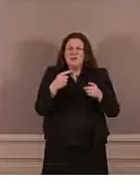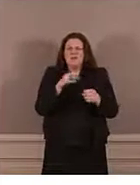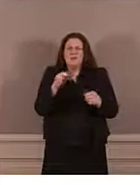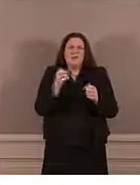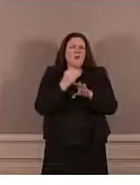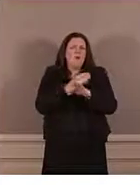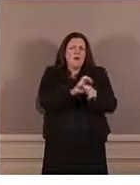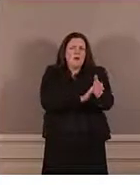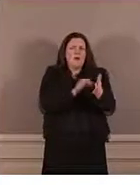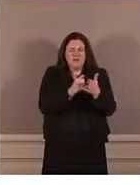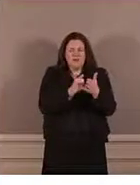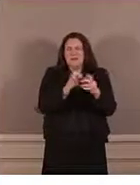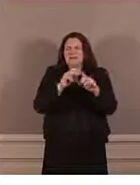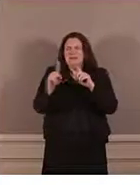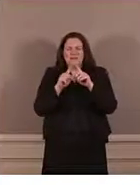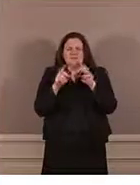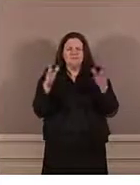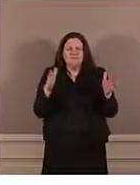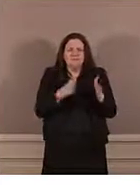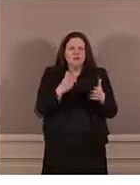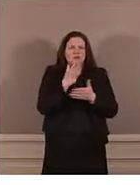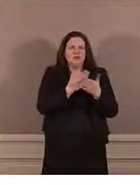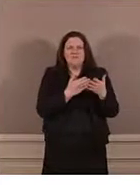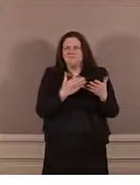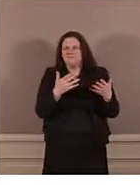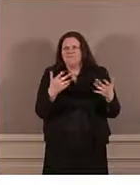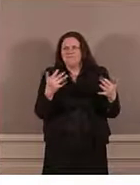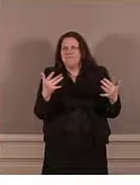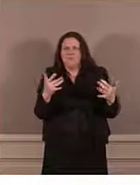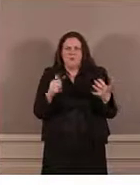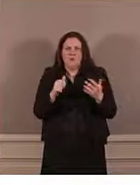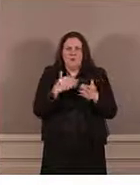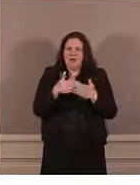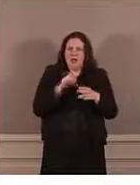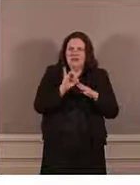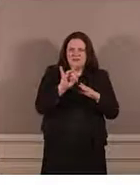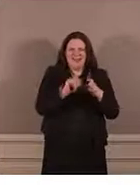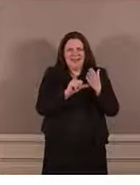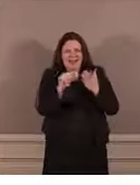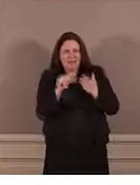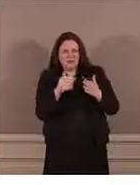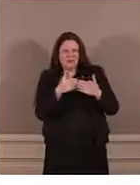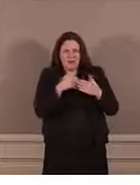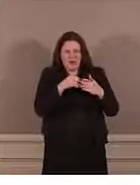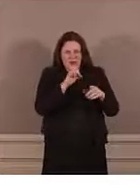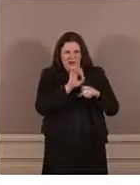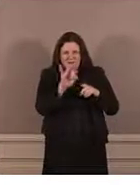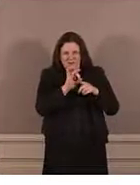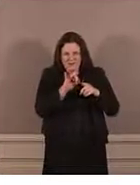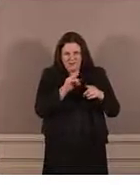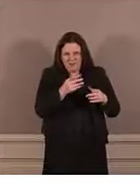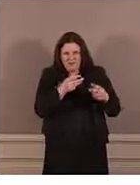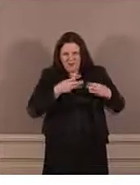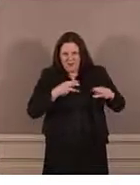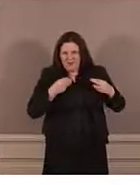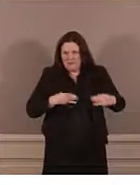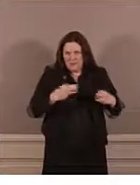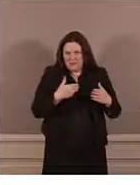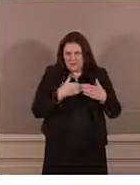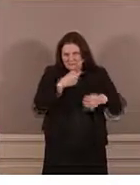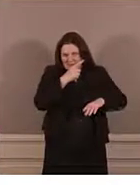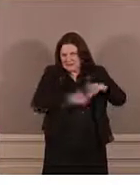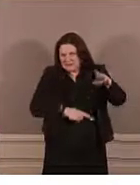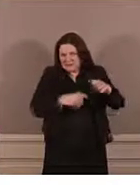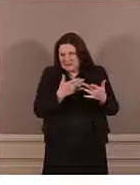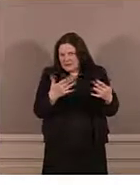variety of service users, both in terms of age, gender and the nature of their disability. Overall, what we found from our survey is